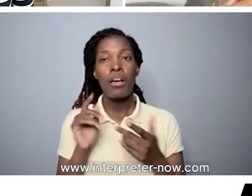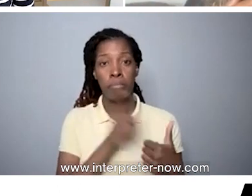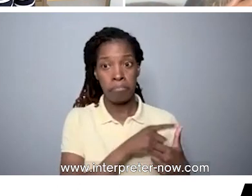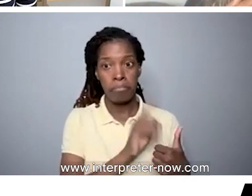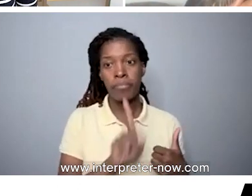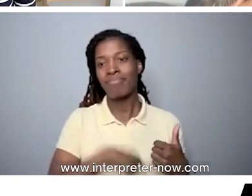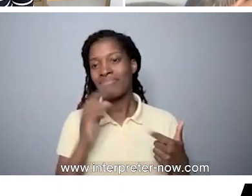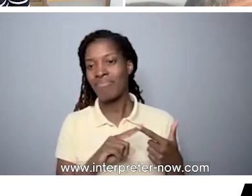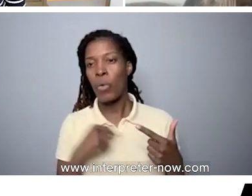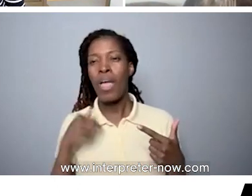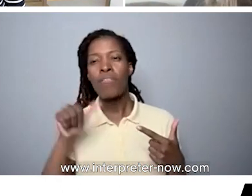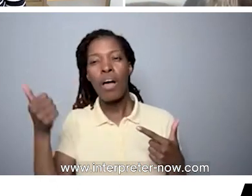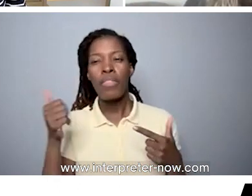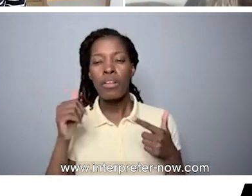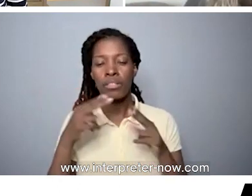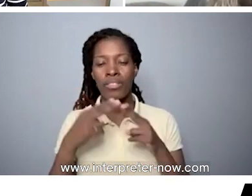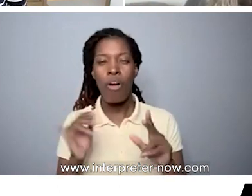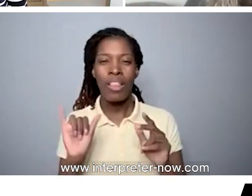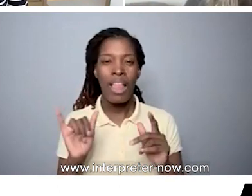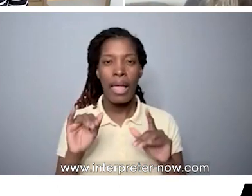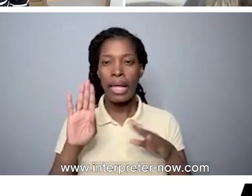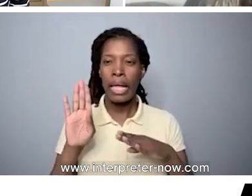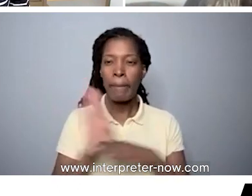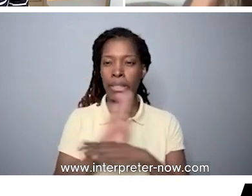like, we've had some really interesting